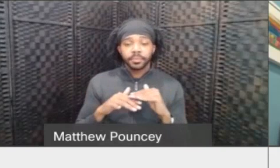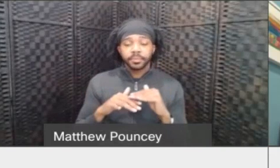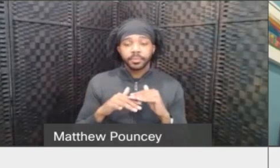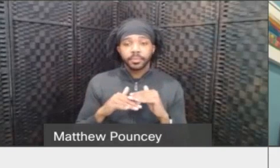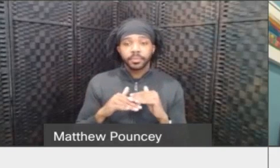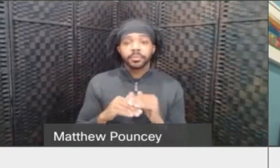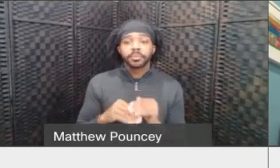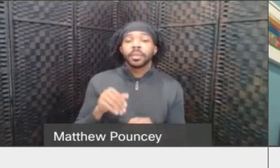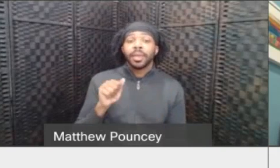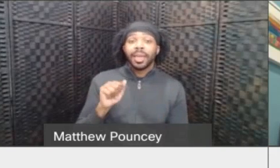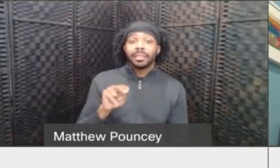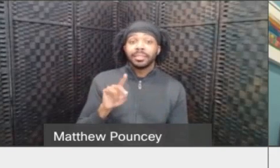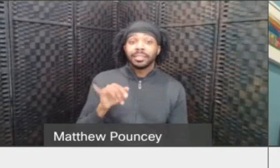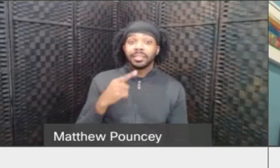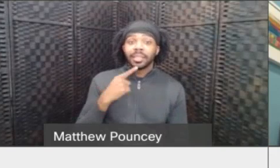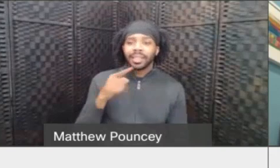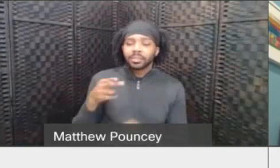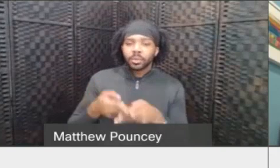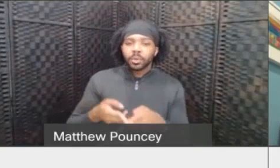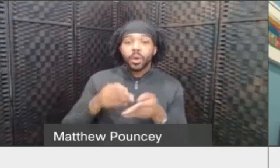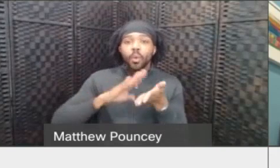waiver request.